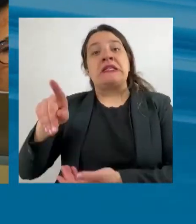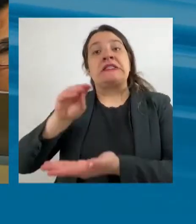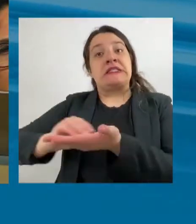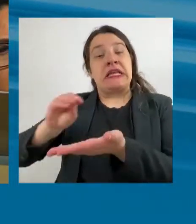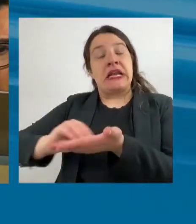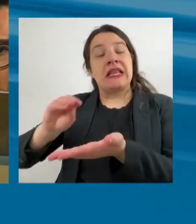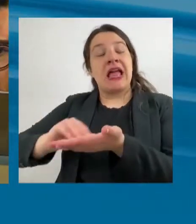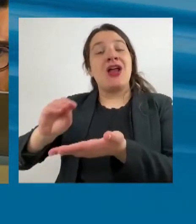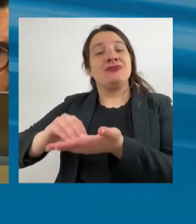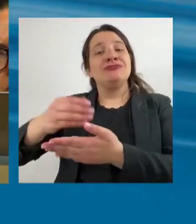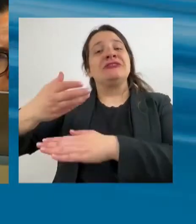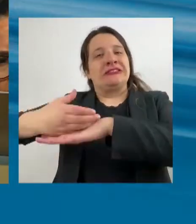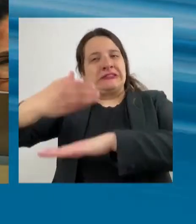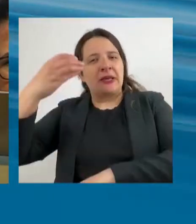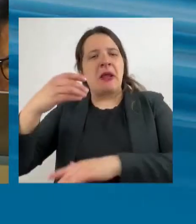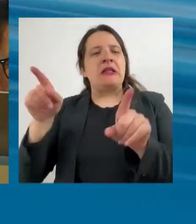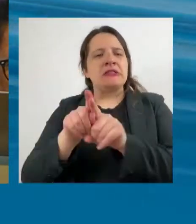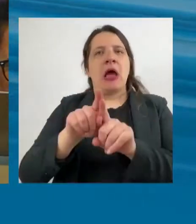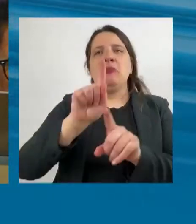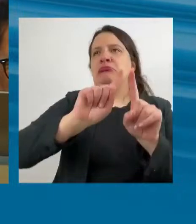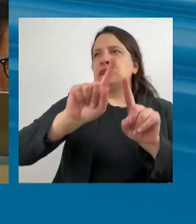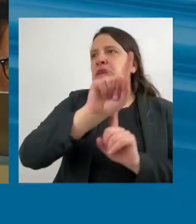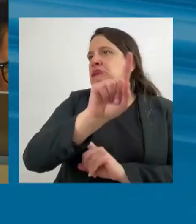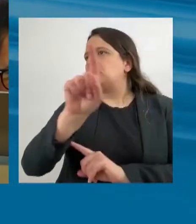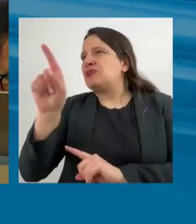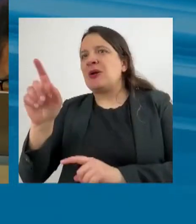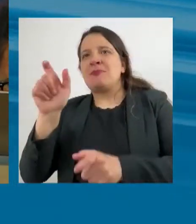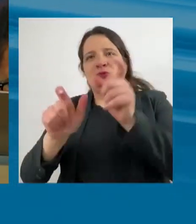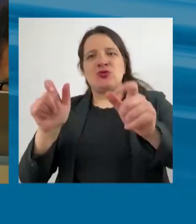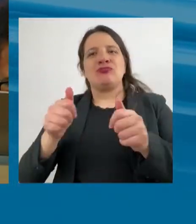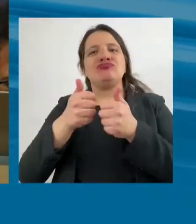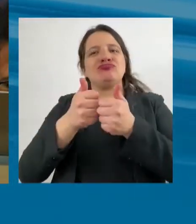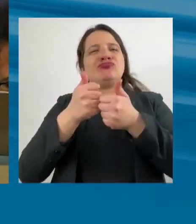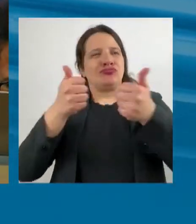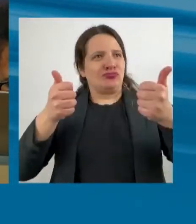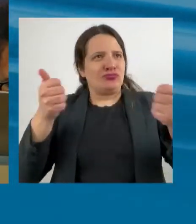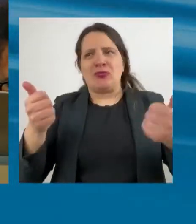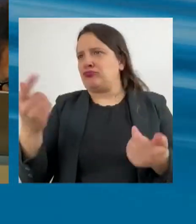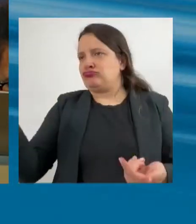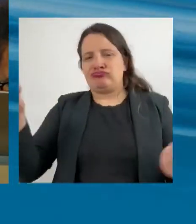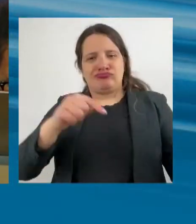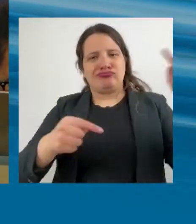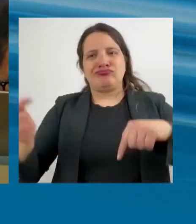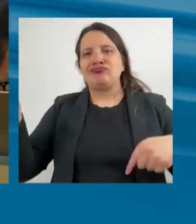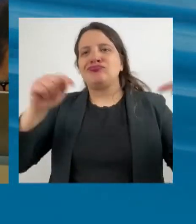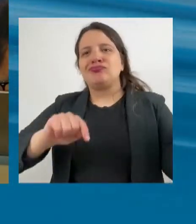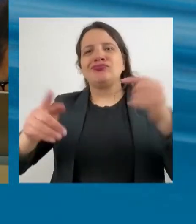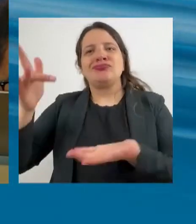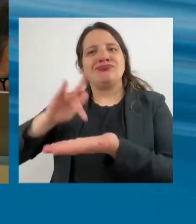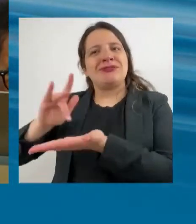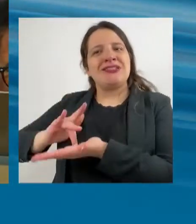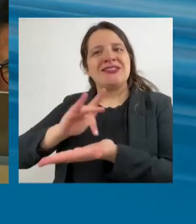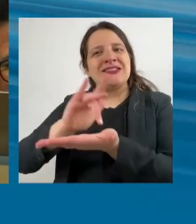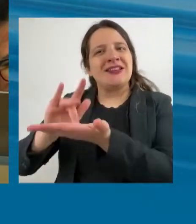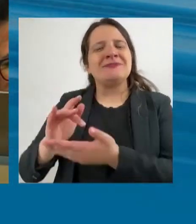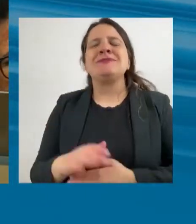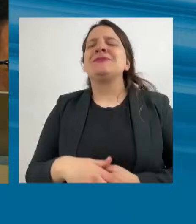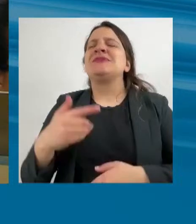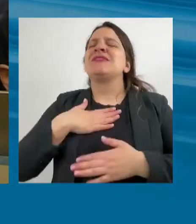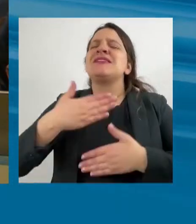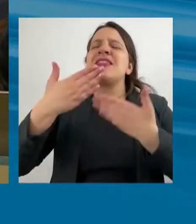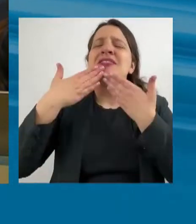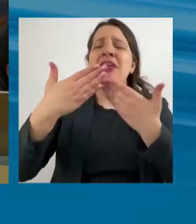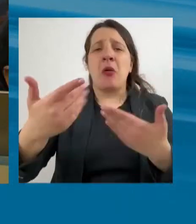Peru, the Executive Secretary of ECLAC, and all the persons here at the head table, and all participants.